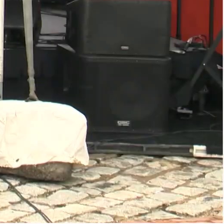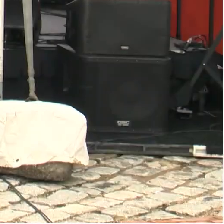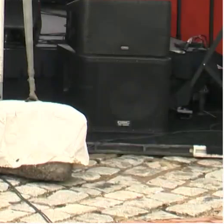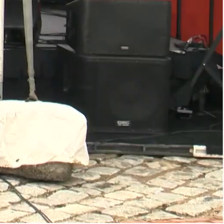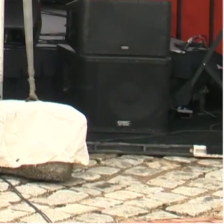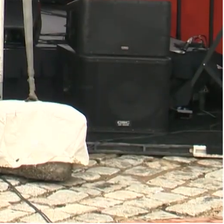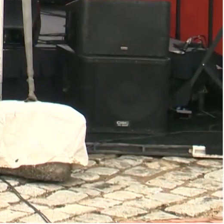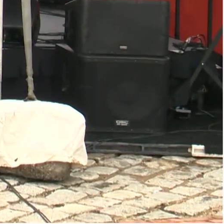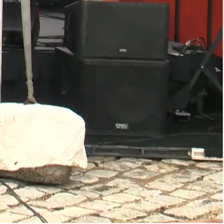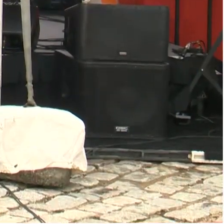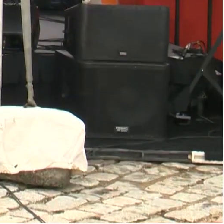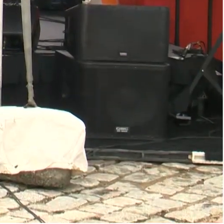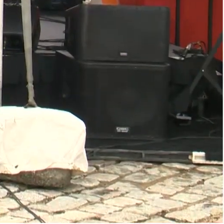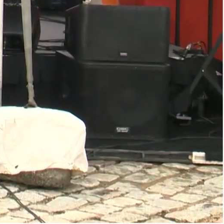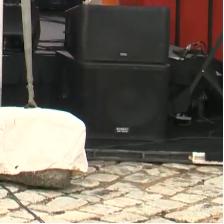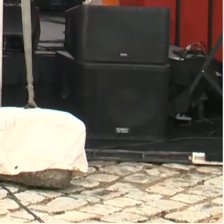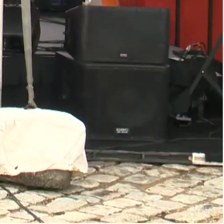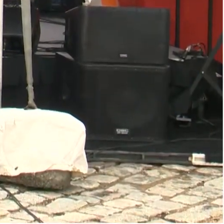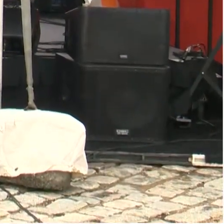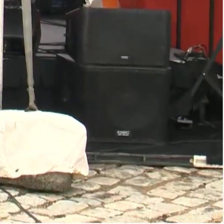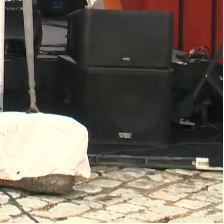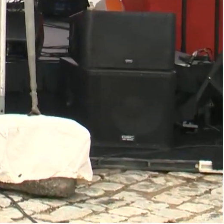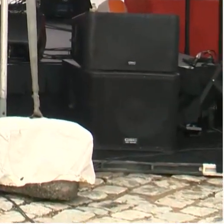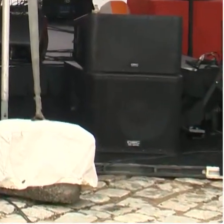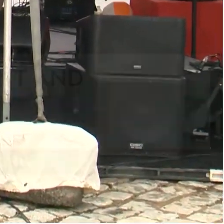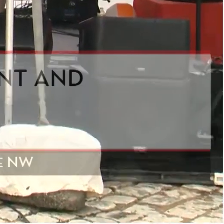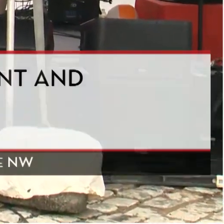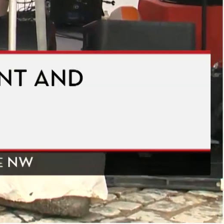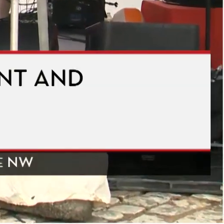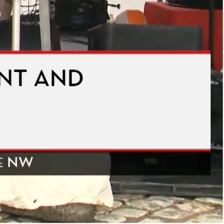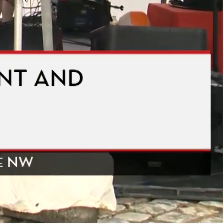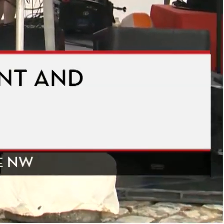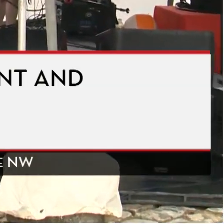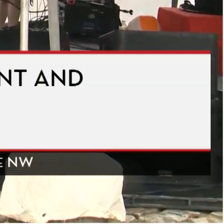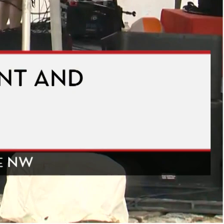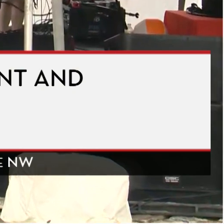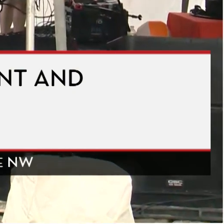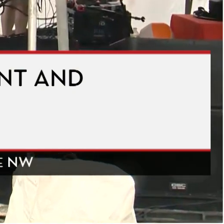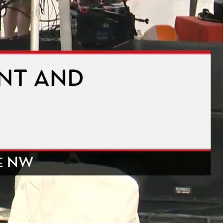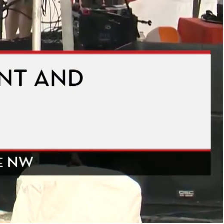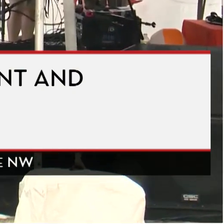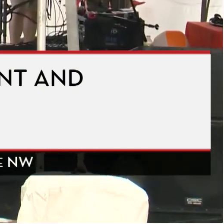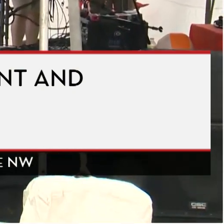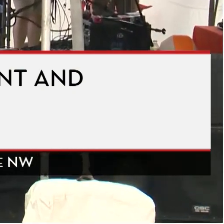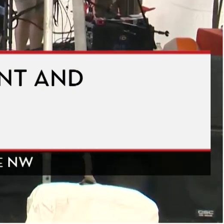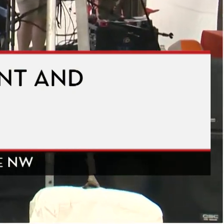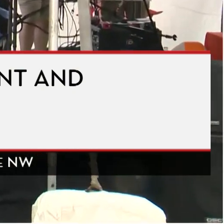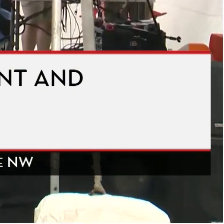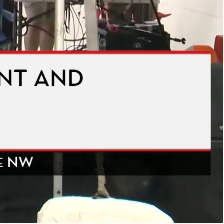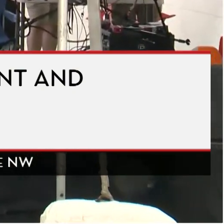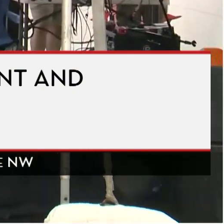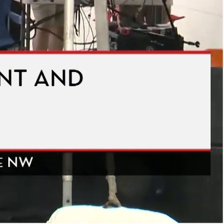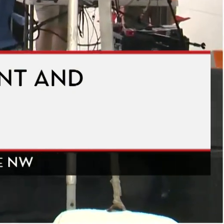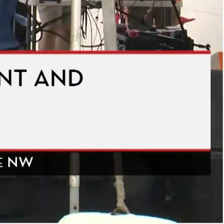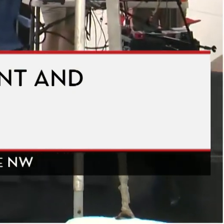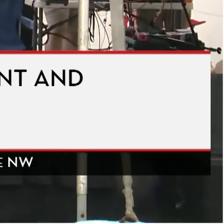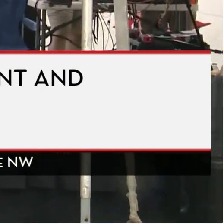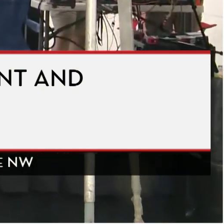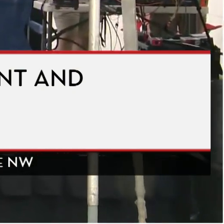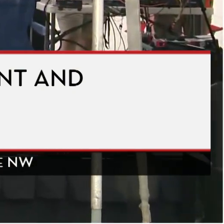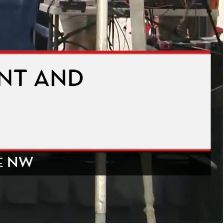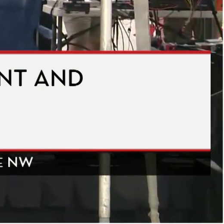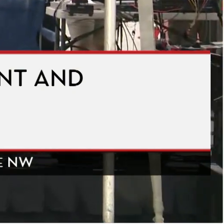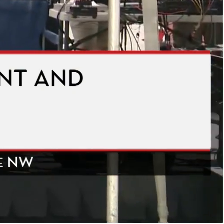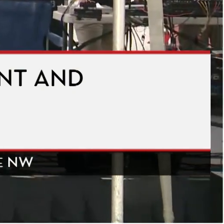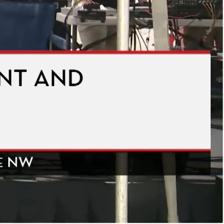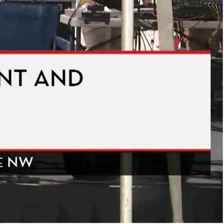Good afternoon, everyone. My name is Richard Lake. I'm with Roadside Development. I welcome everybody here. If you